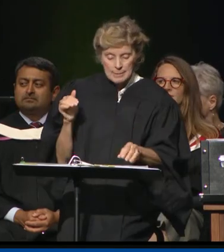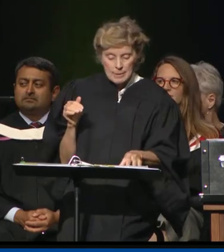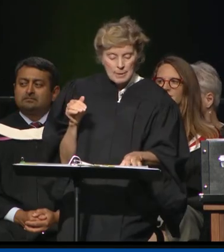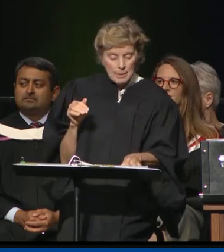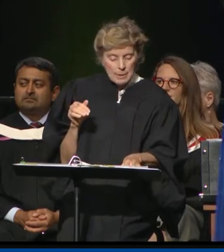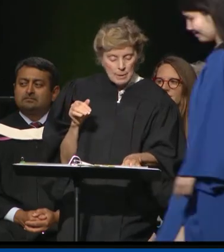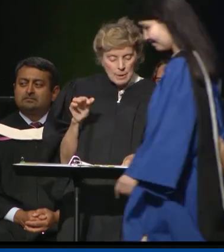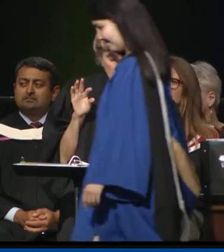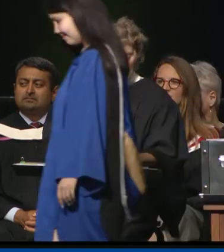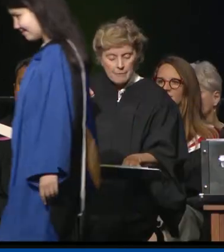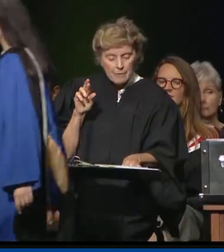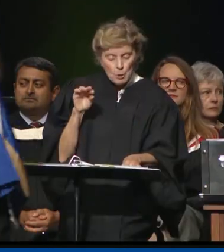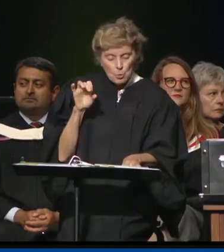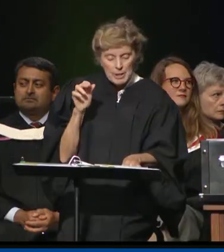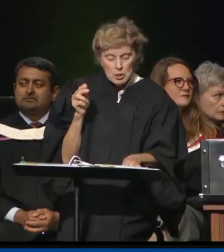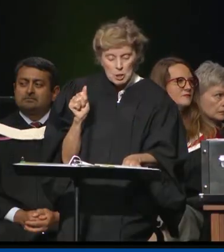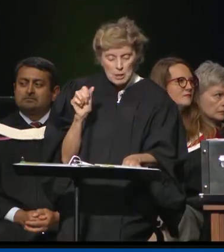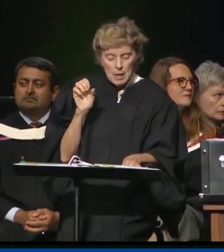Farishta Sultan Ali.